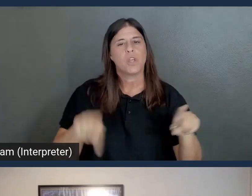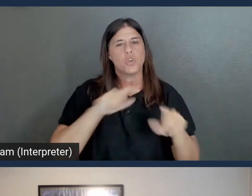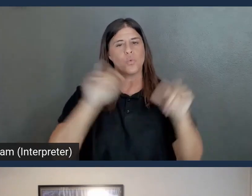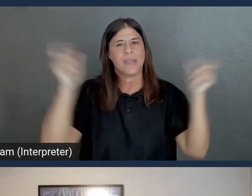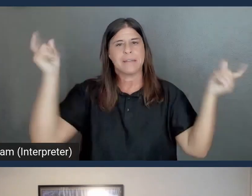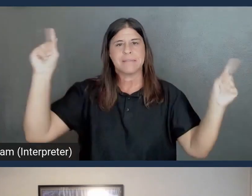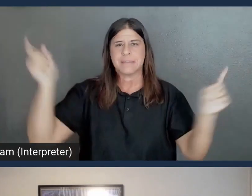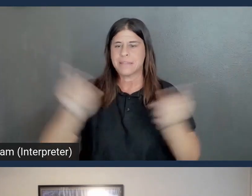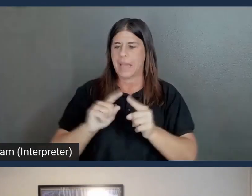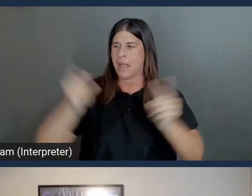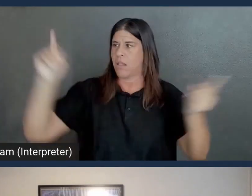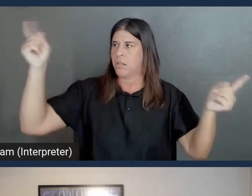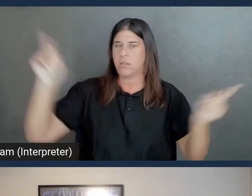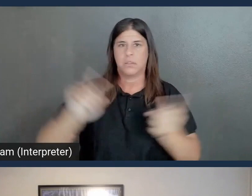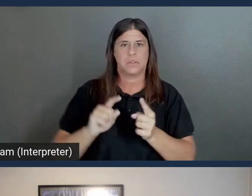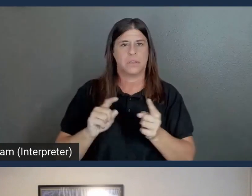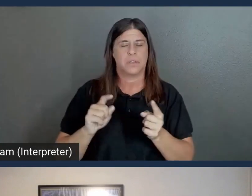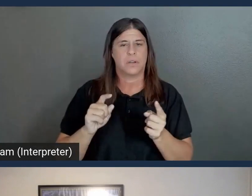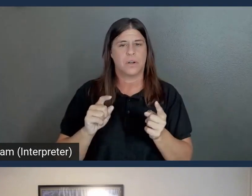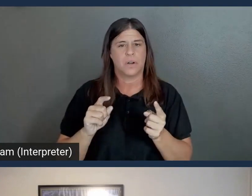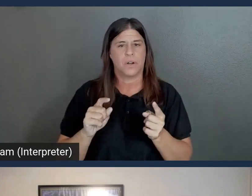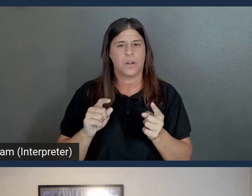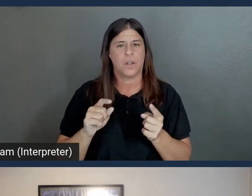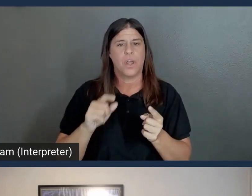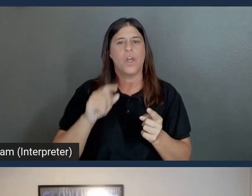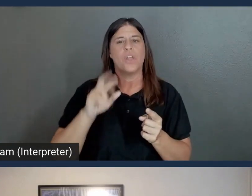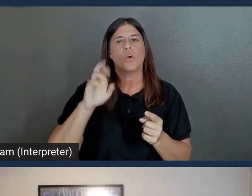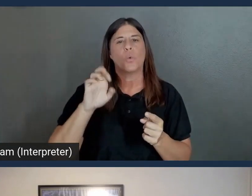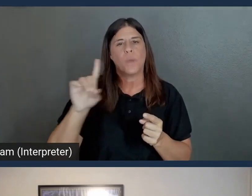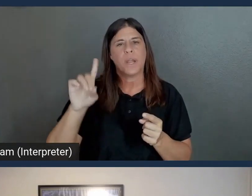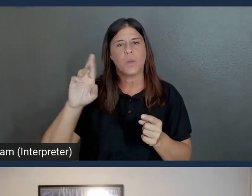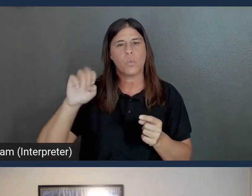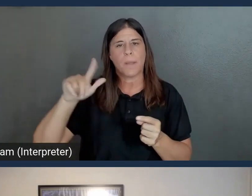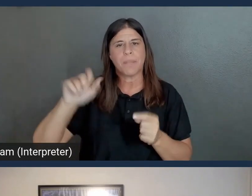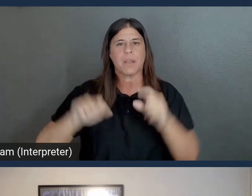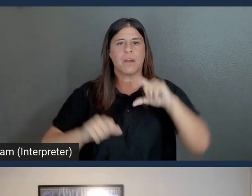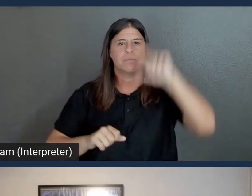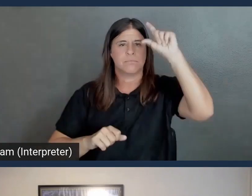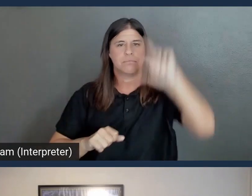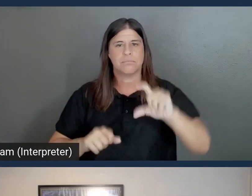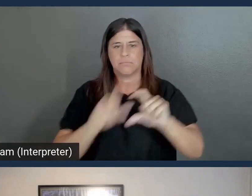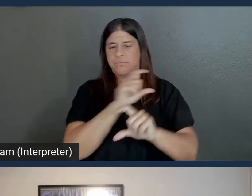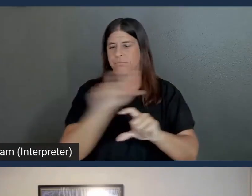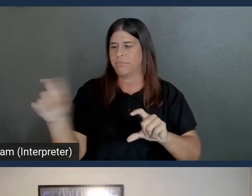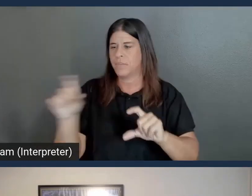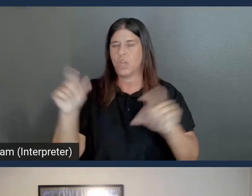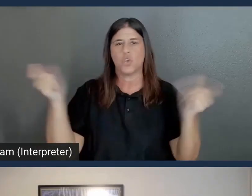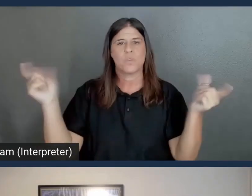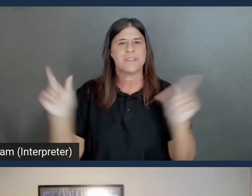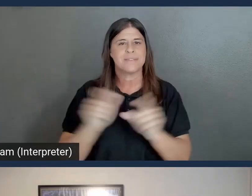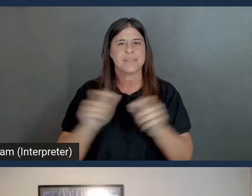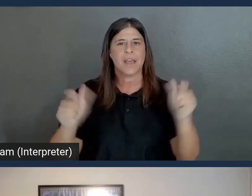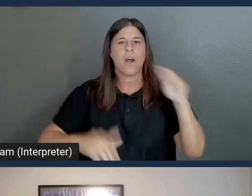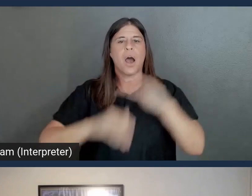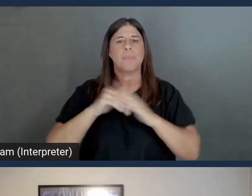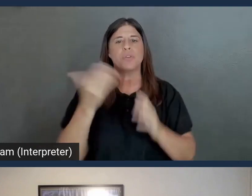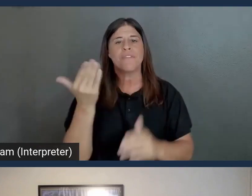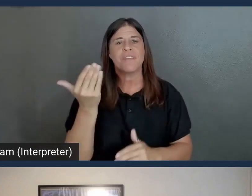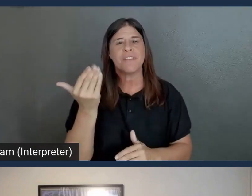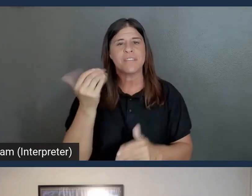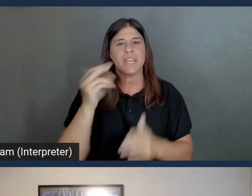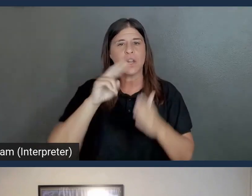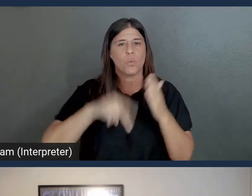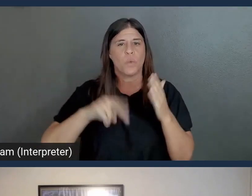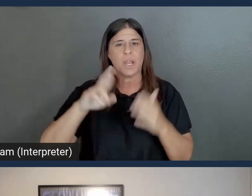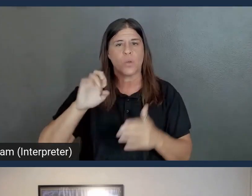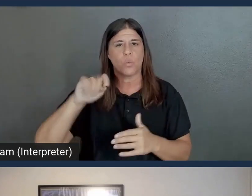scale. You can scale it. The read replicas both horizontally and vertically. You can scale up to 15 different read replicas, and then within each of